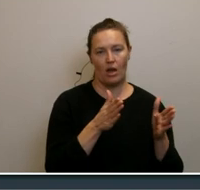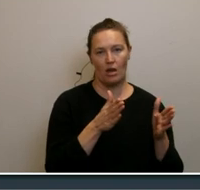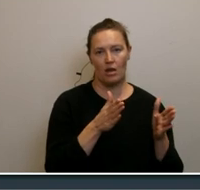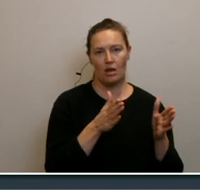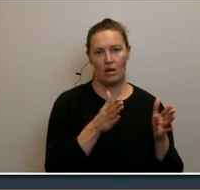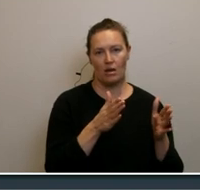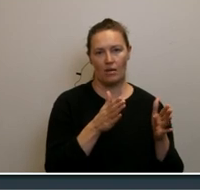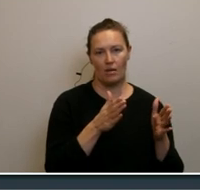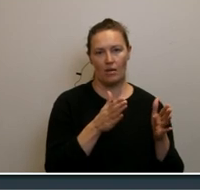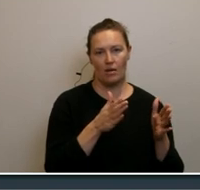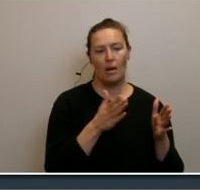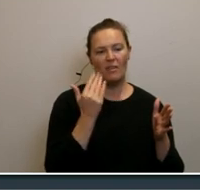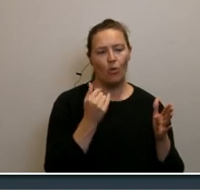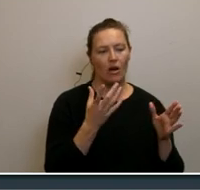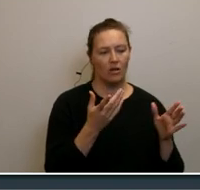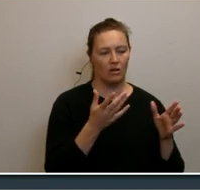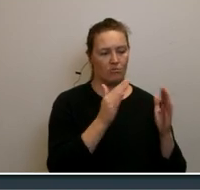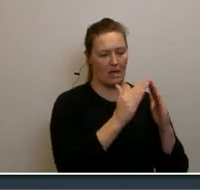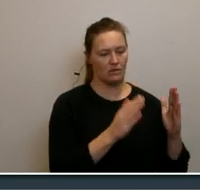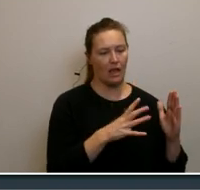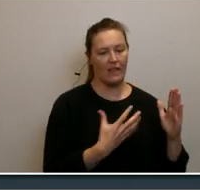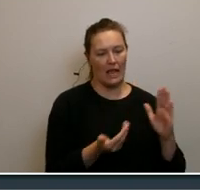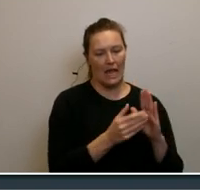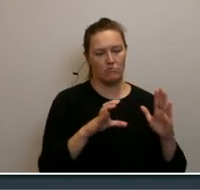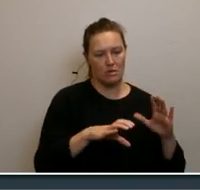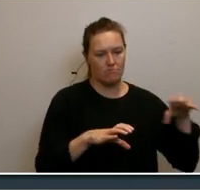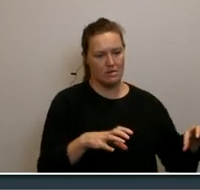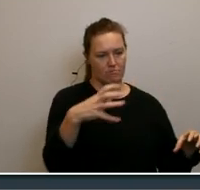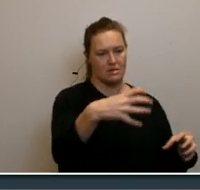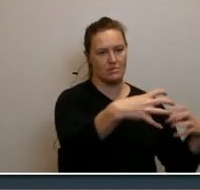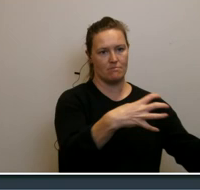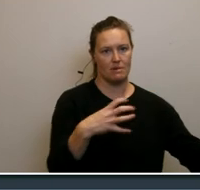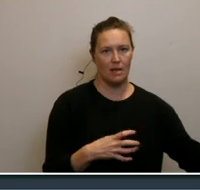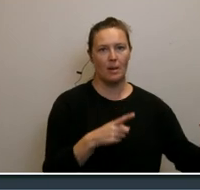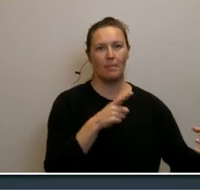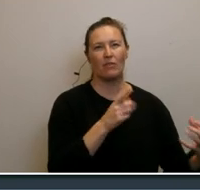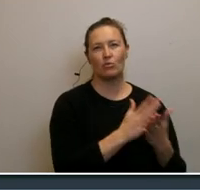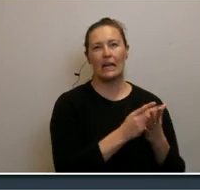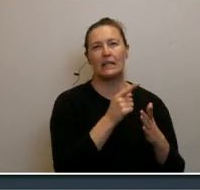built on and built on, and is residential spaces really. So